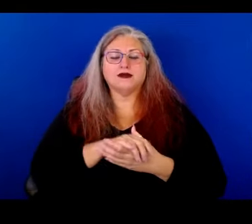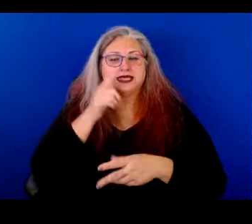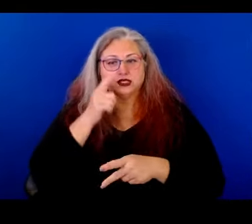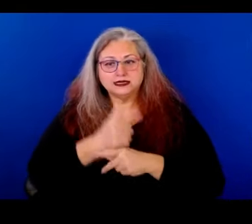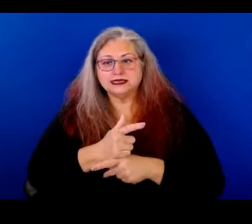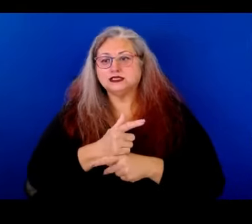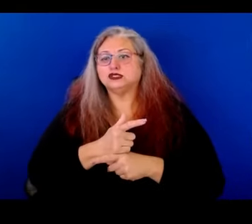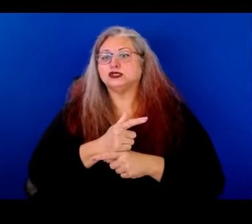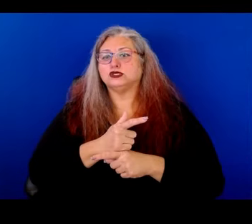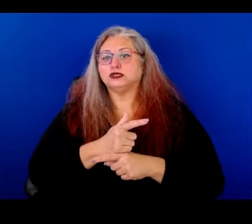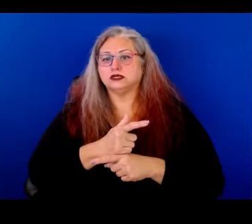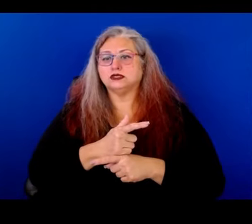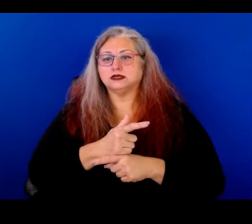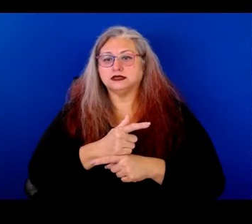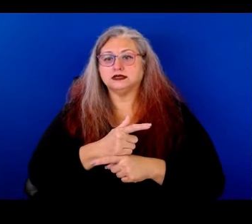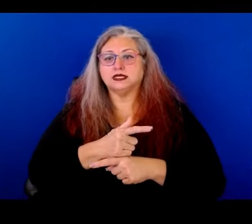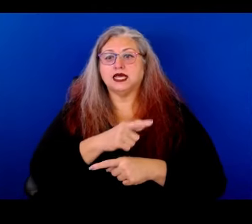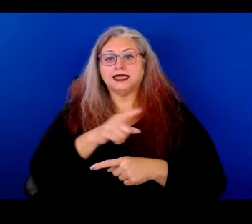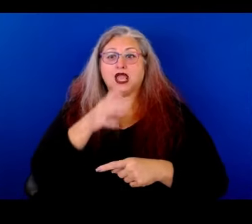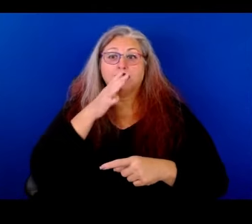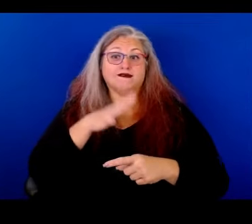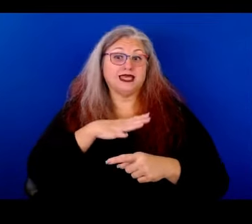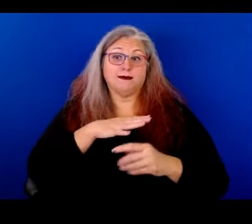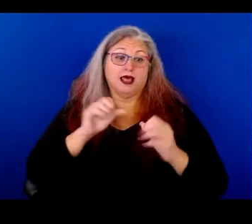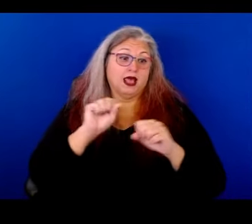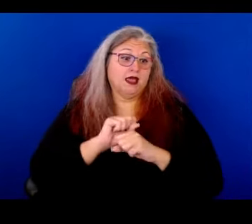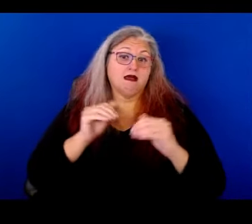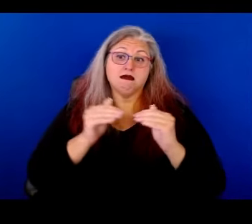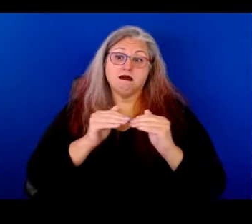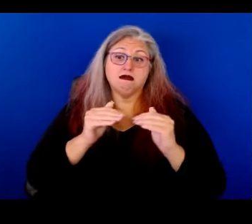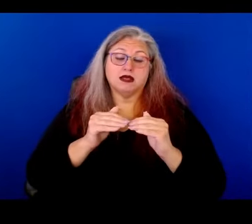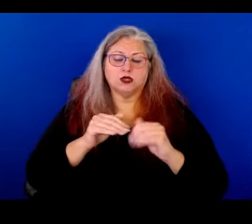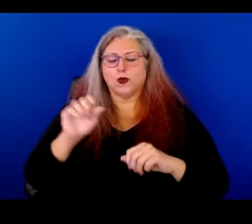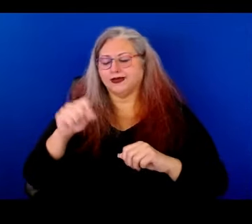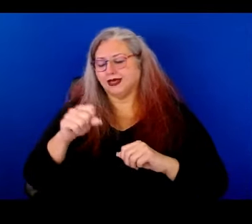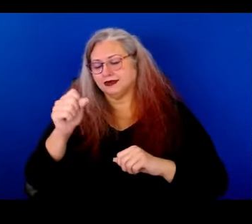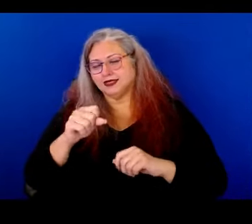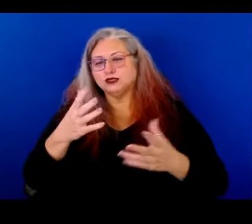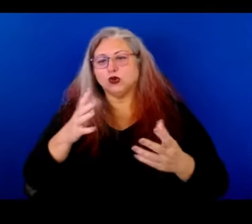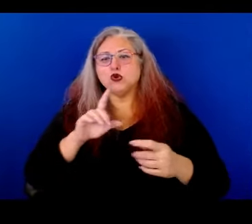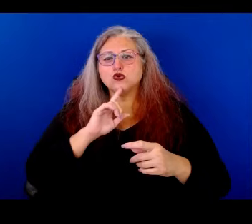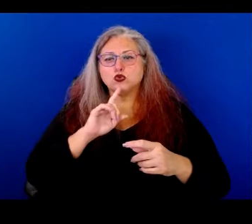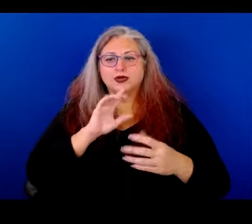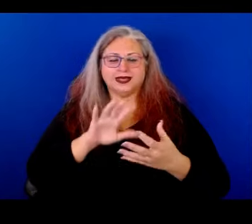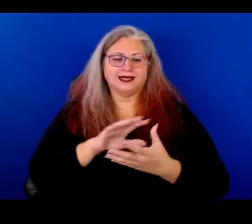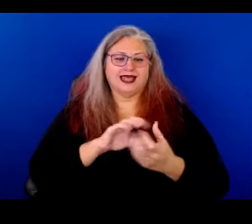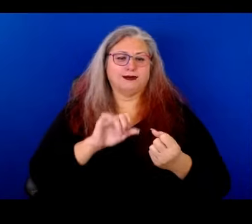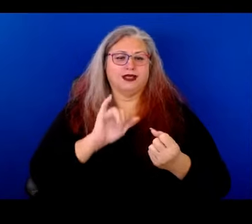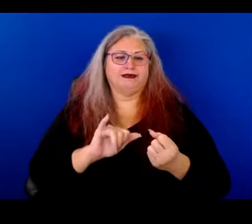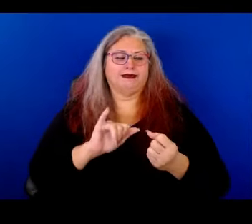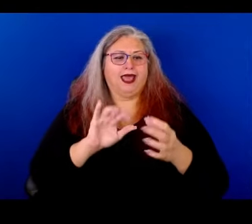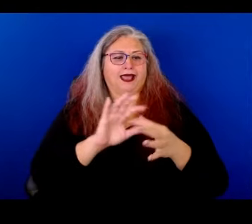sisters, their female colleagues. Yes. So it really demolishes that